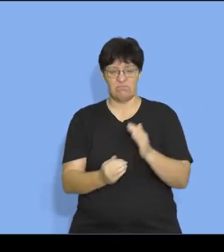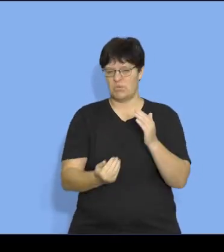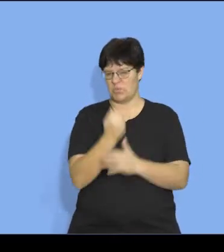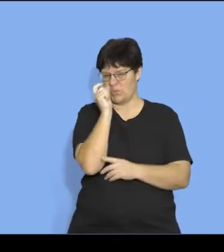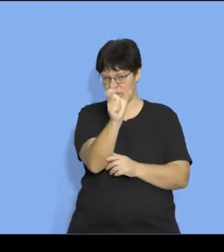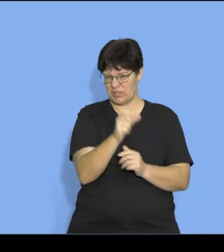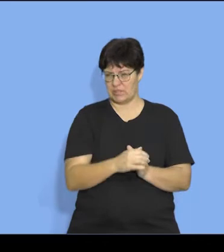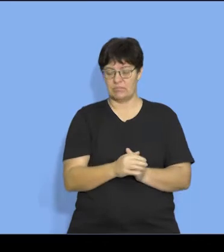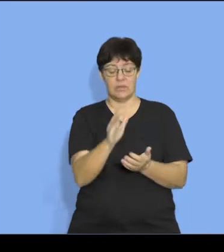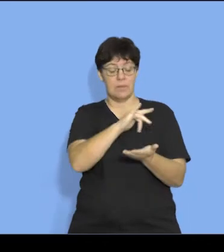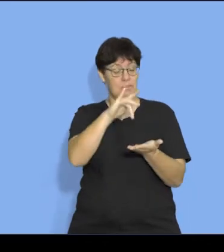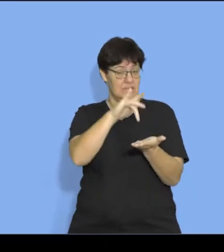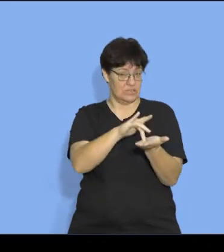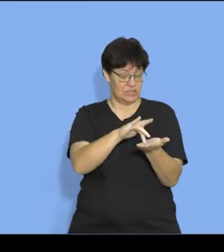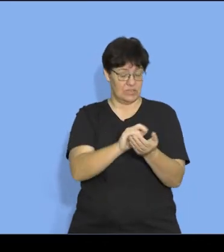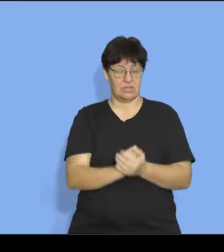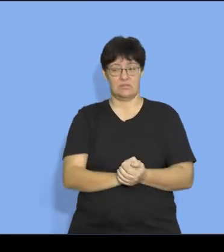term. Position,